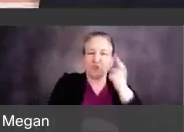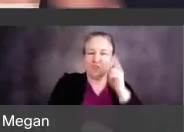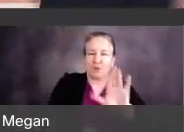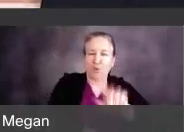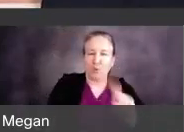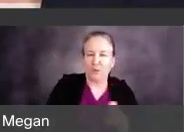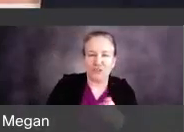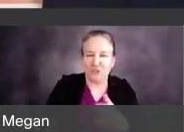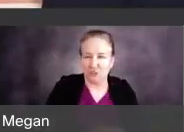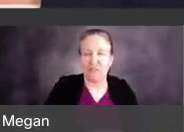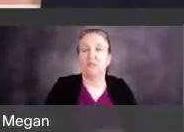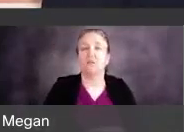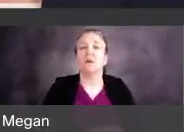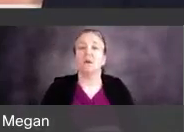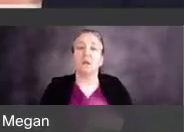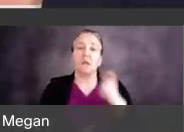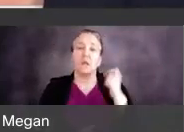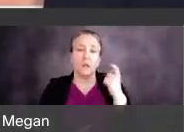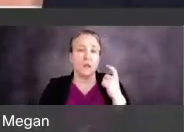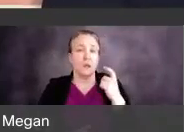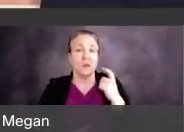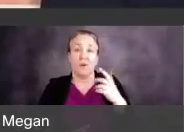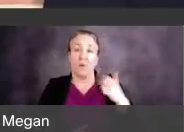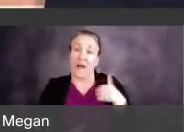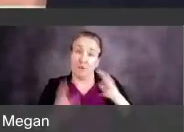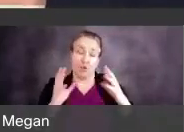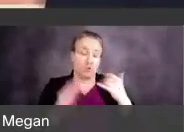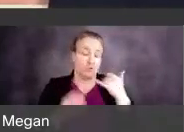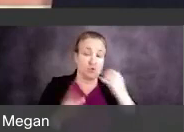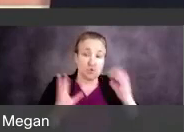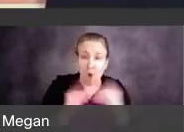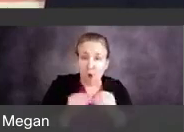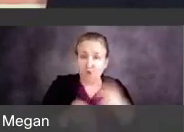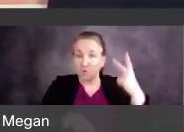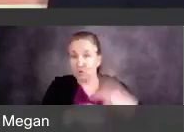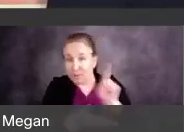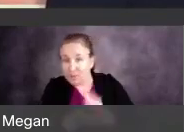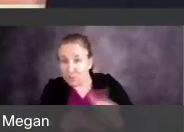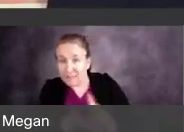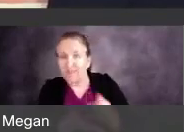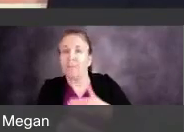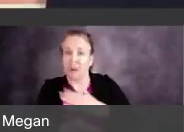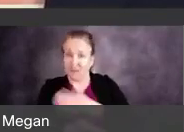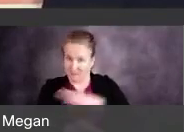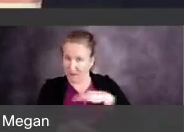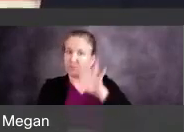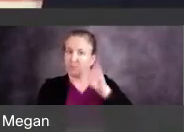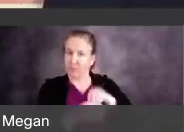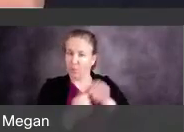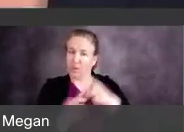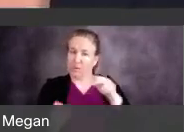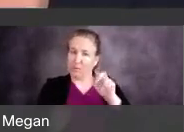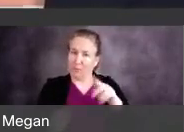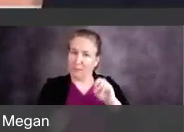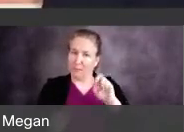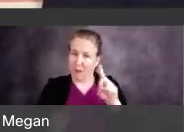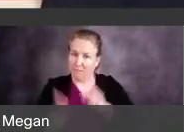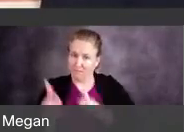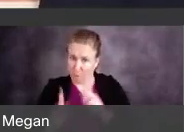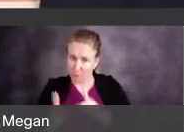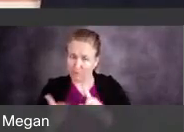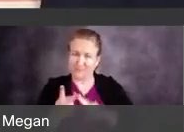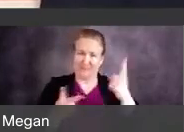asking. There are calls twice a week that my staff participates on with the PrepMod folks, and I think somebody from the